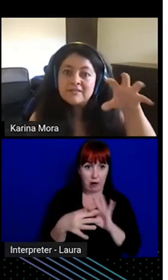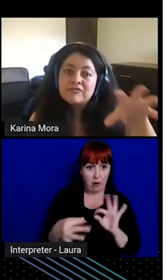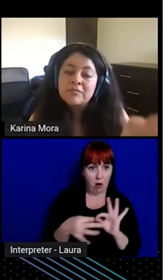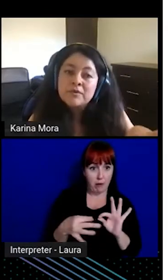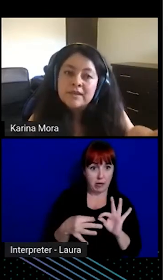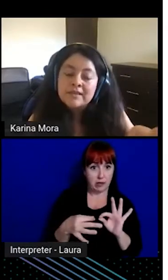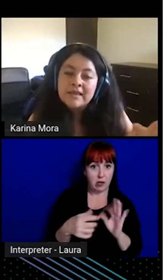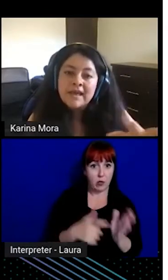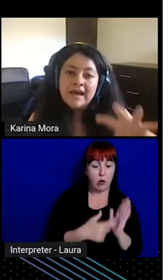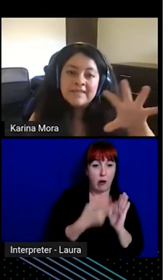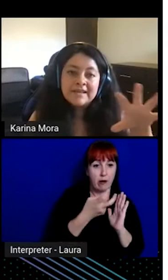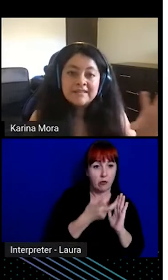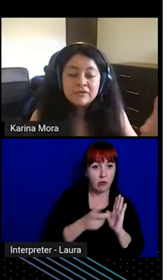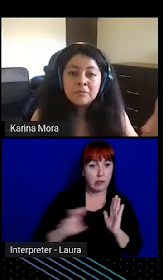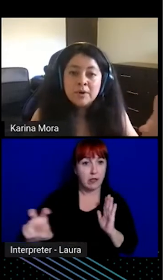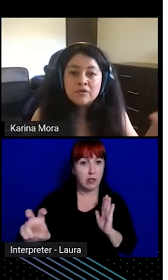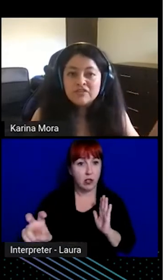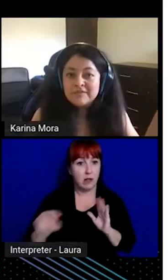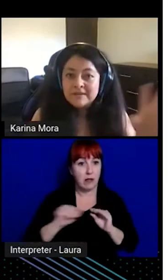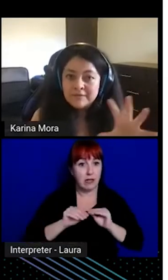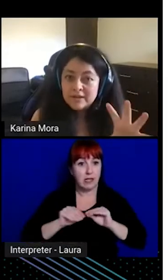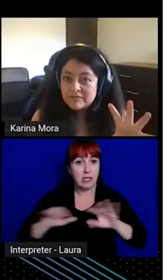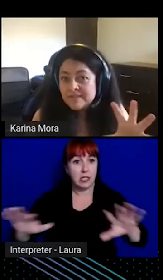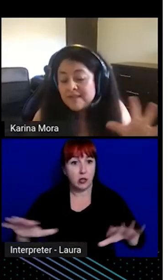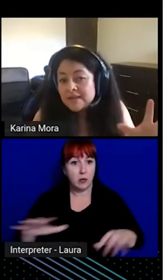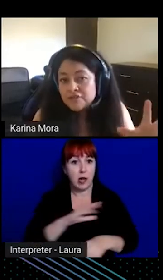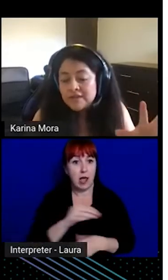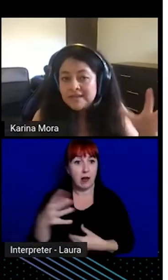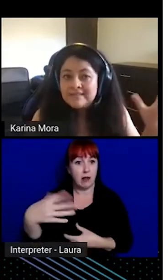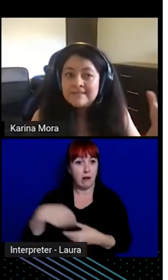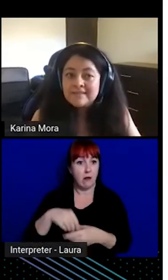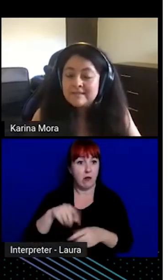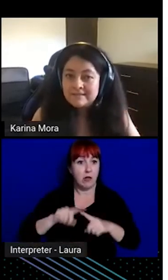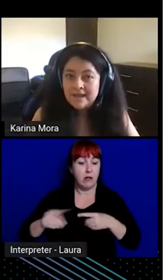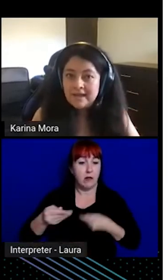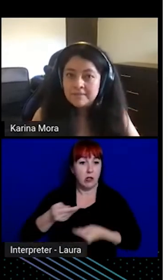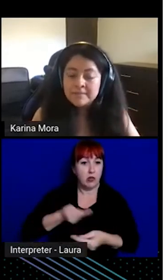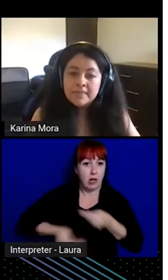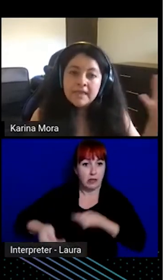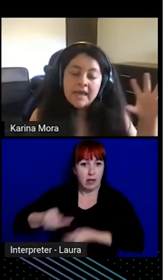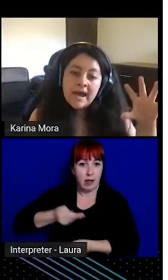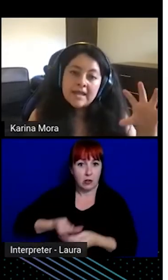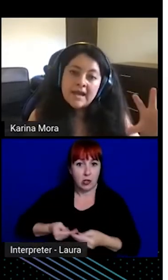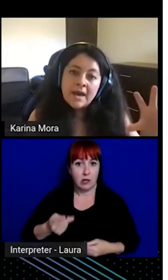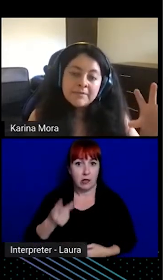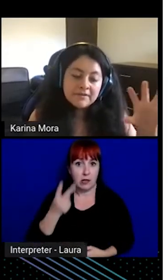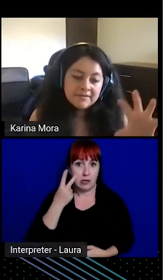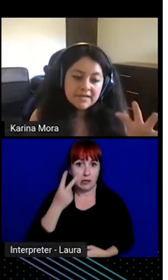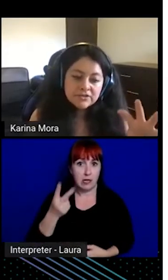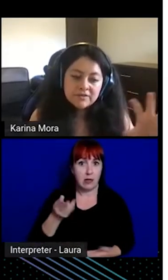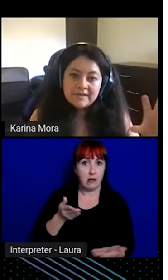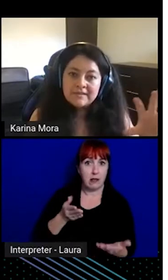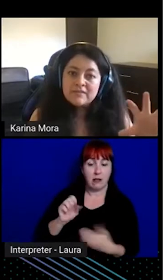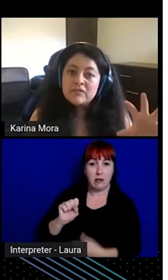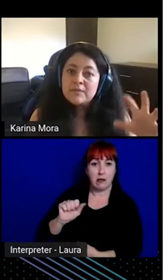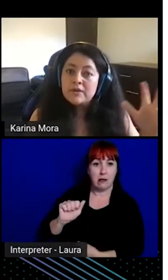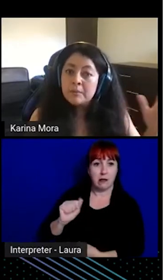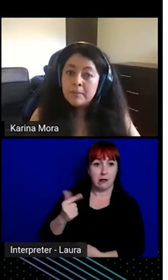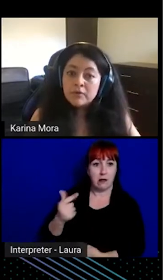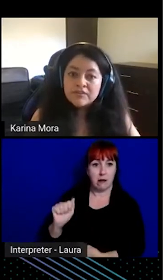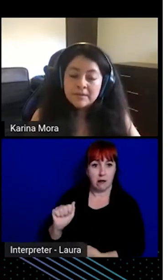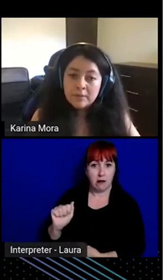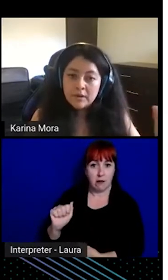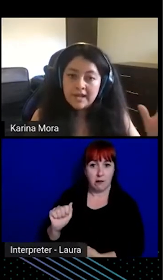that is distributed and that is composed of different transactions, and this is the Saga. I have transactions that needs to